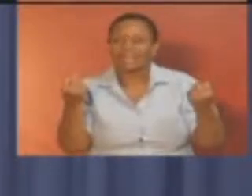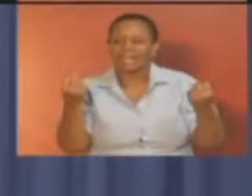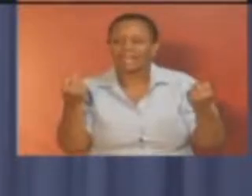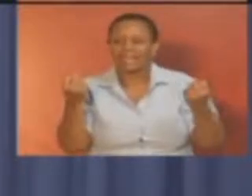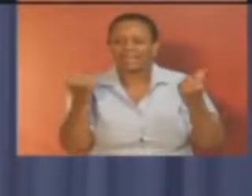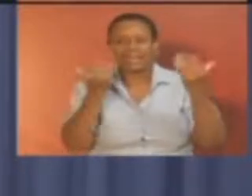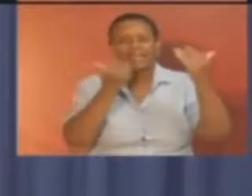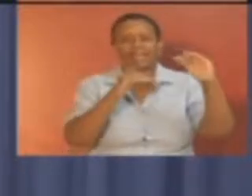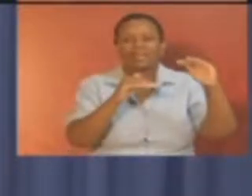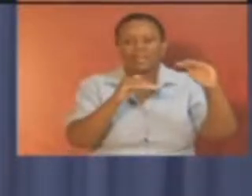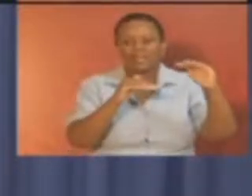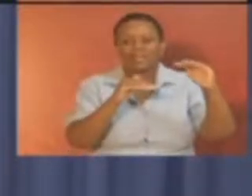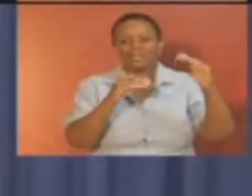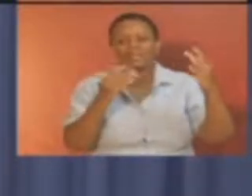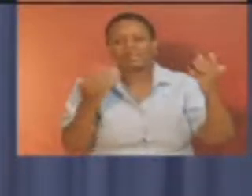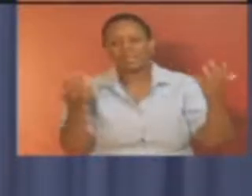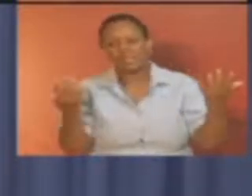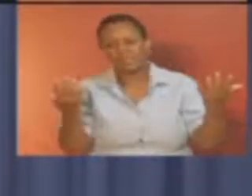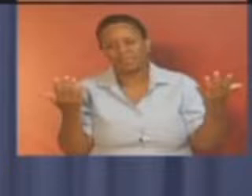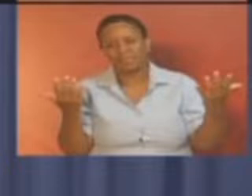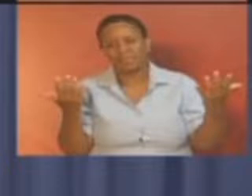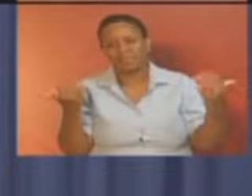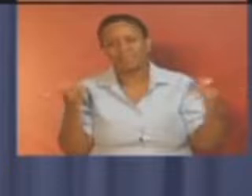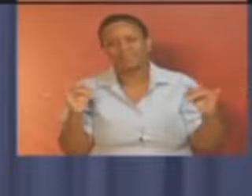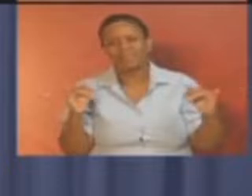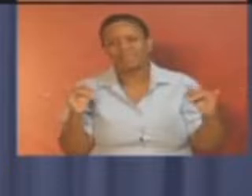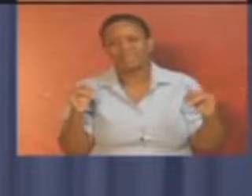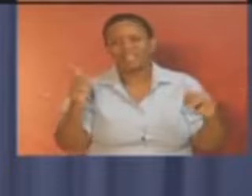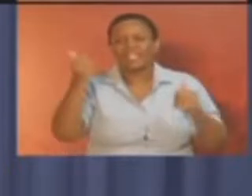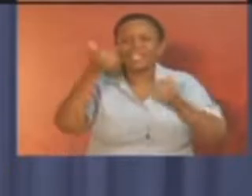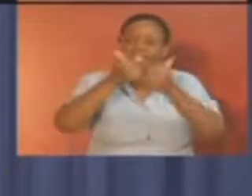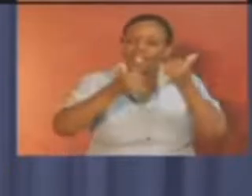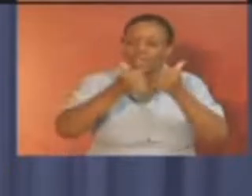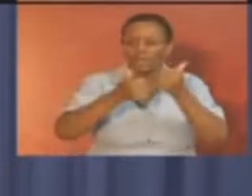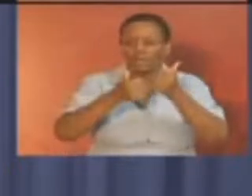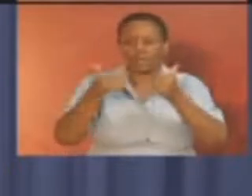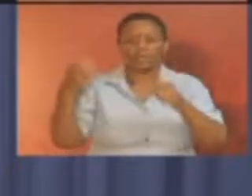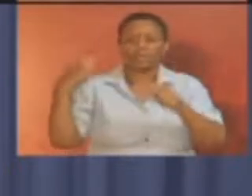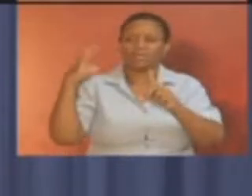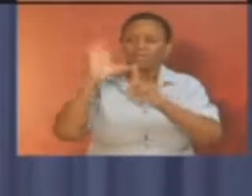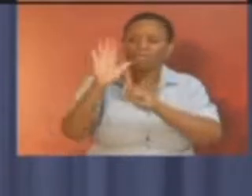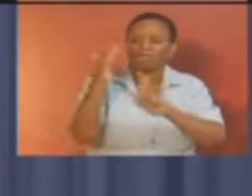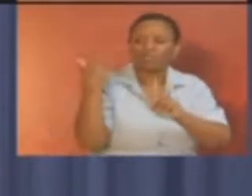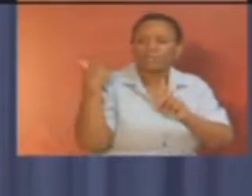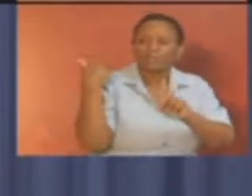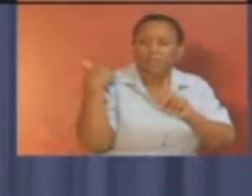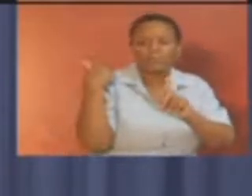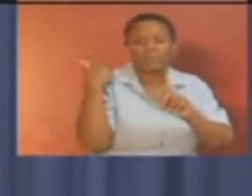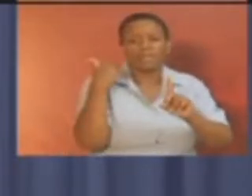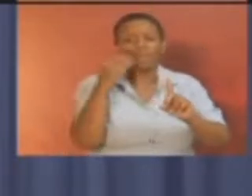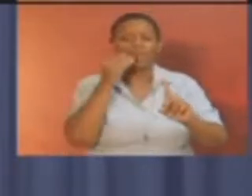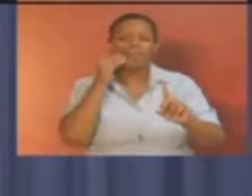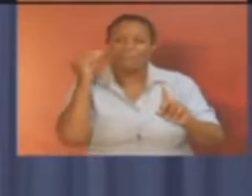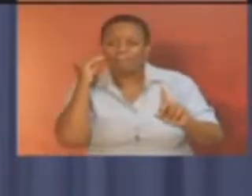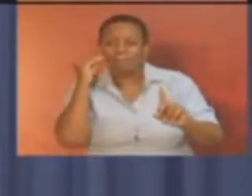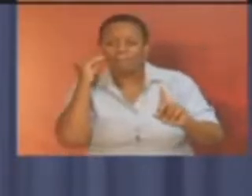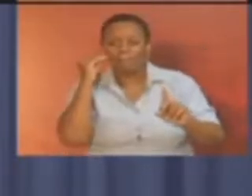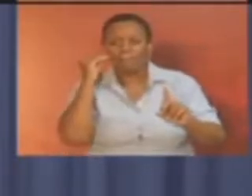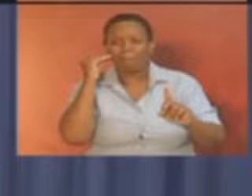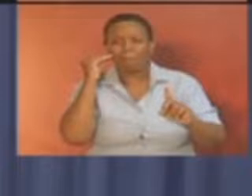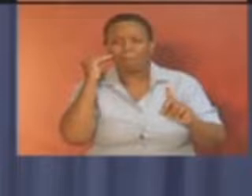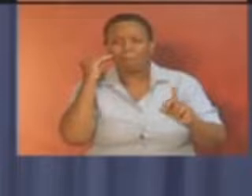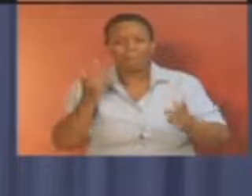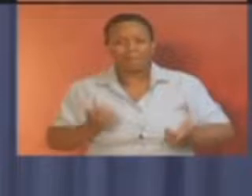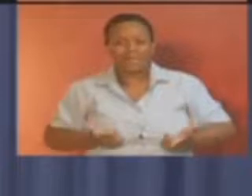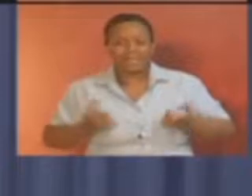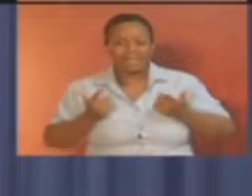apply, and the personal responsibility in your homes, in your not to have parties, as Dr.